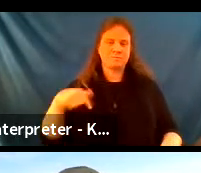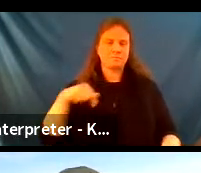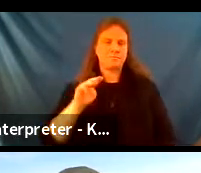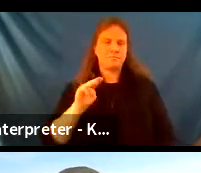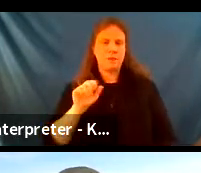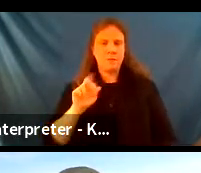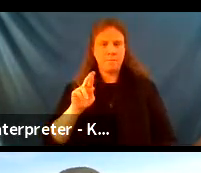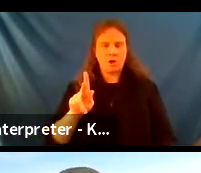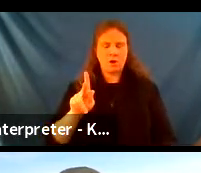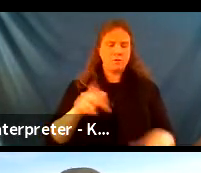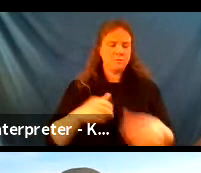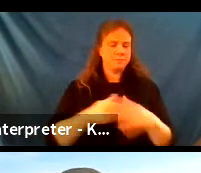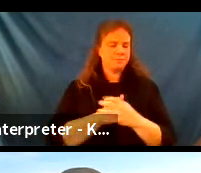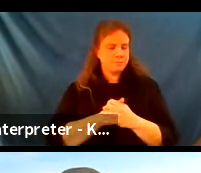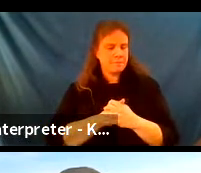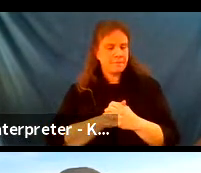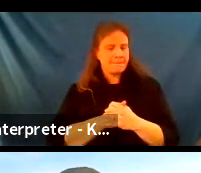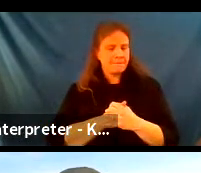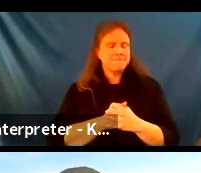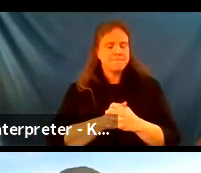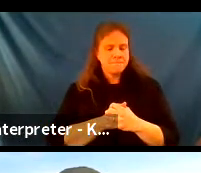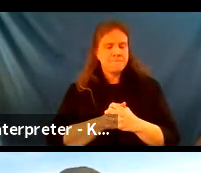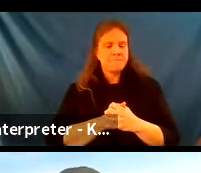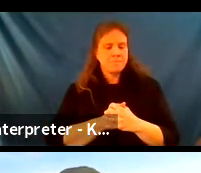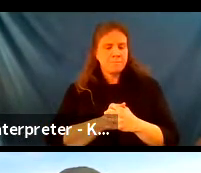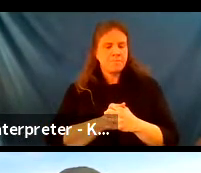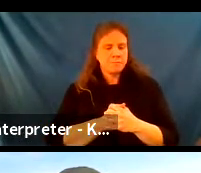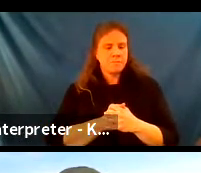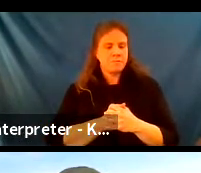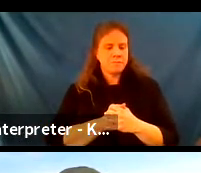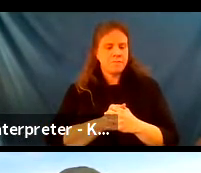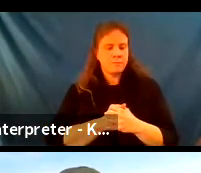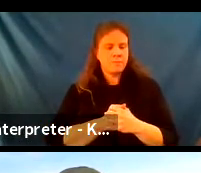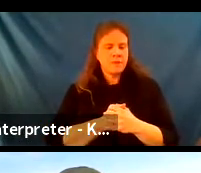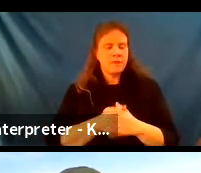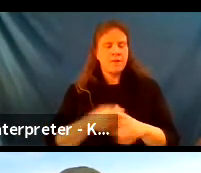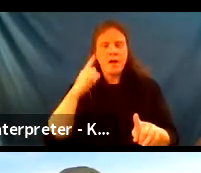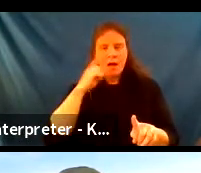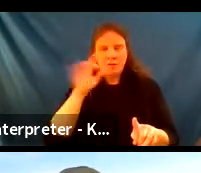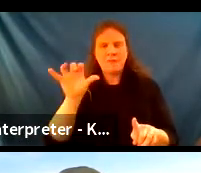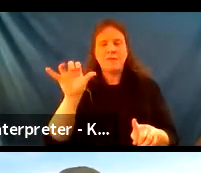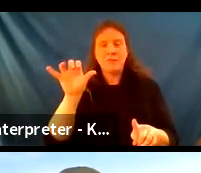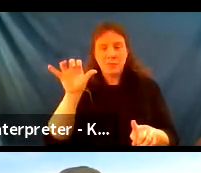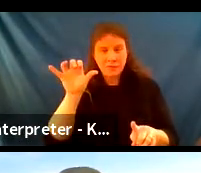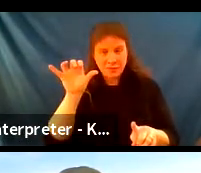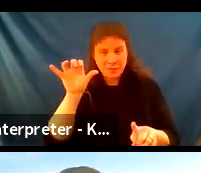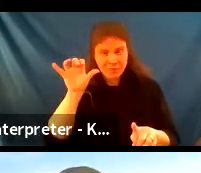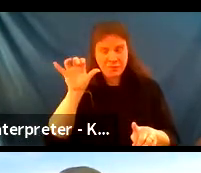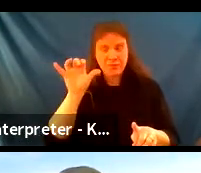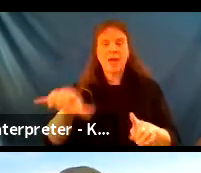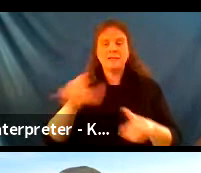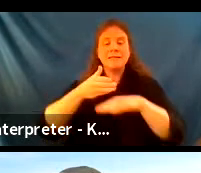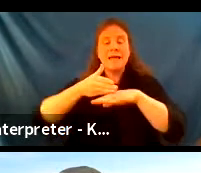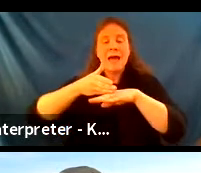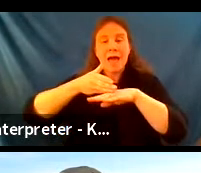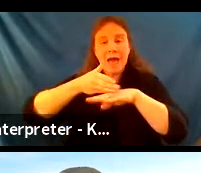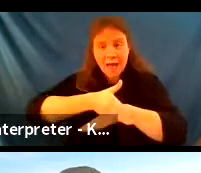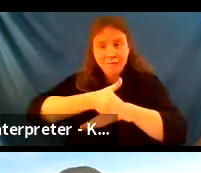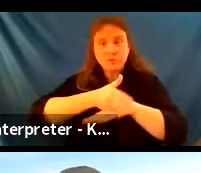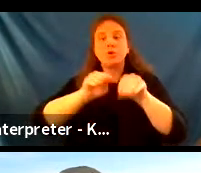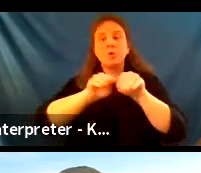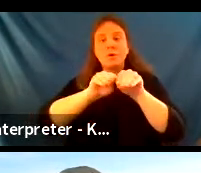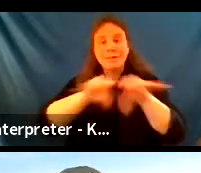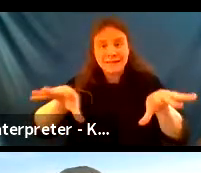I think that's what the extensive post-marketing or post-release databases are for, is to allow us to